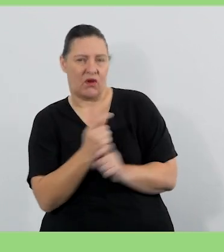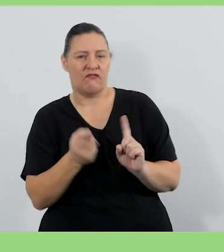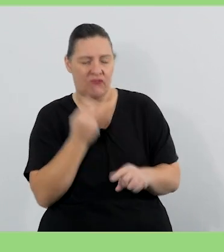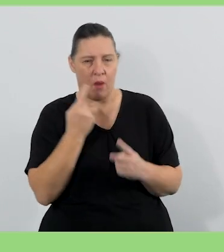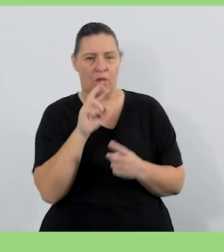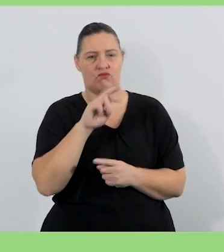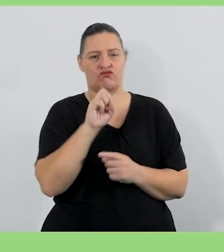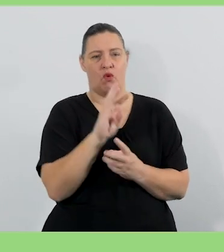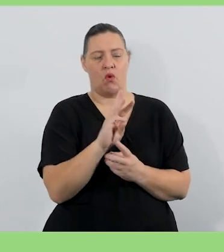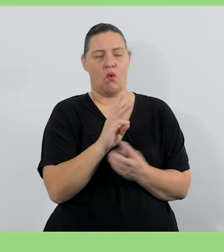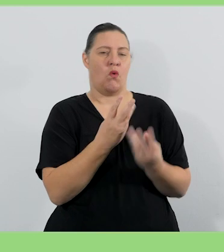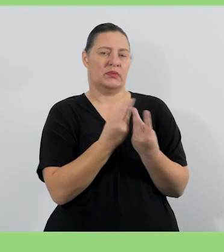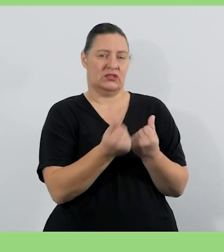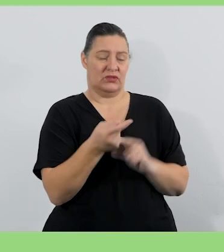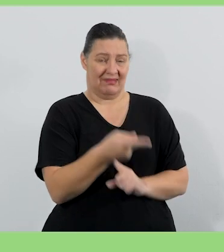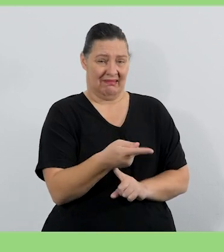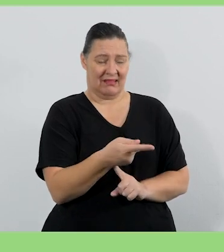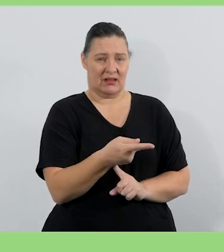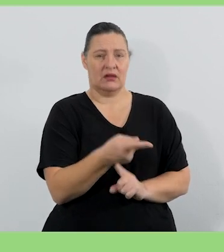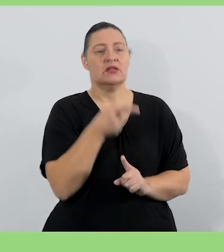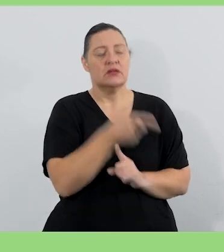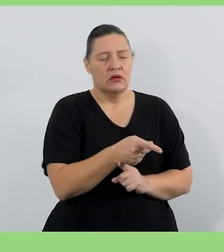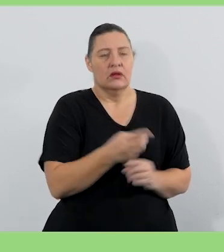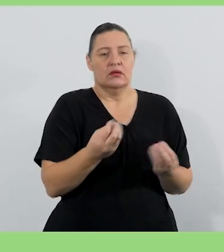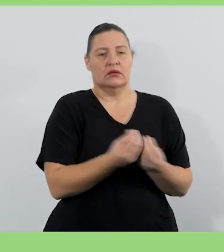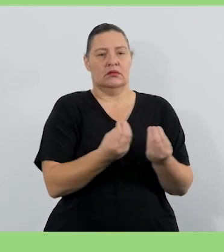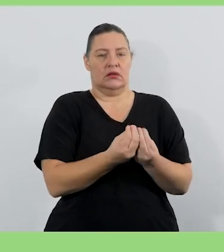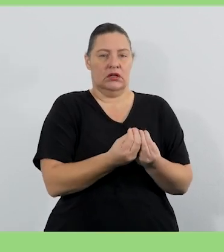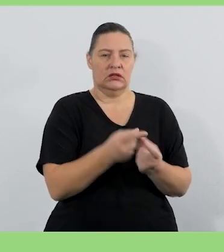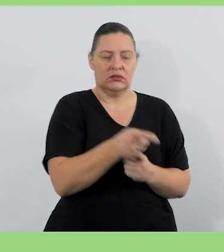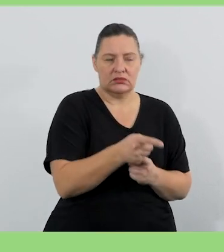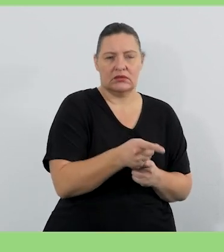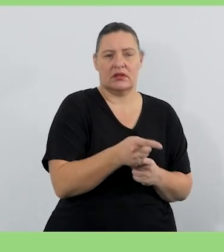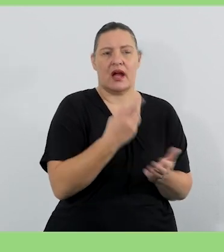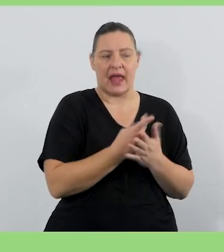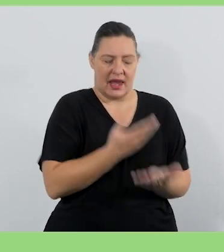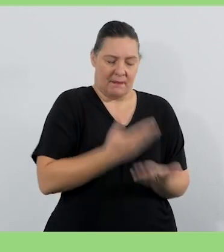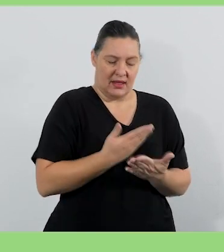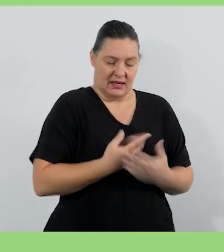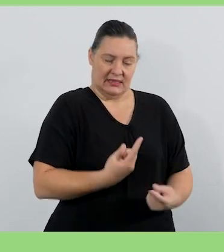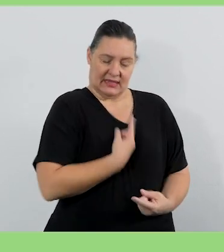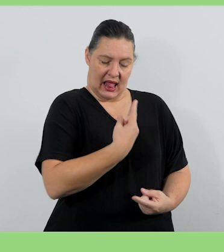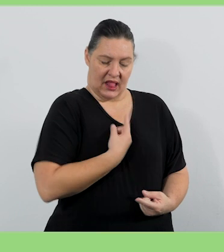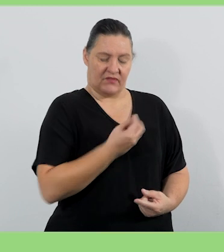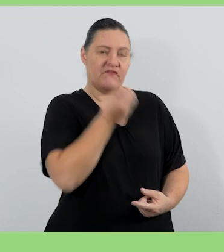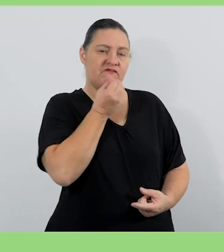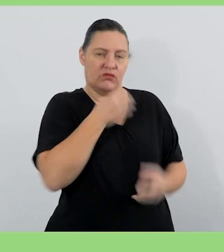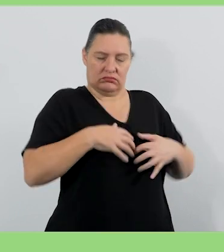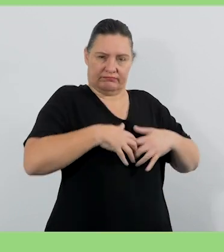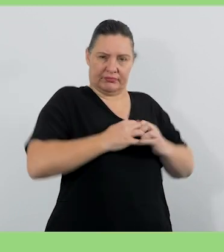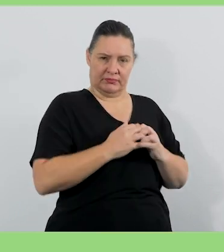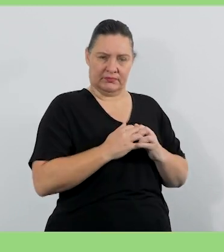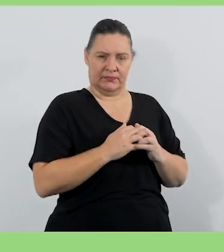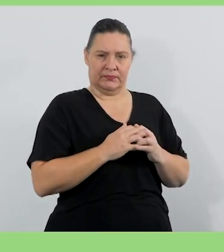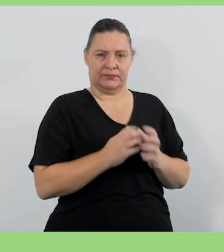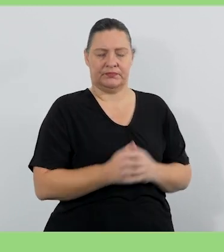raw materials. So producers are organisms that have the ability to make their own